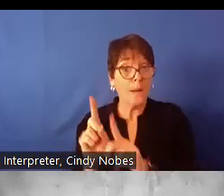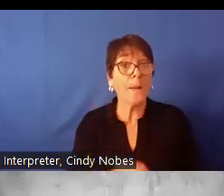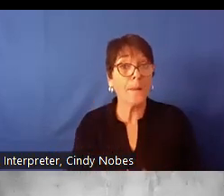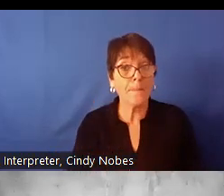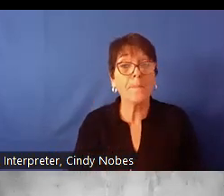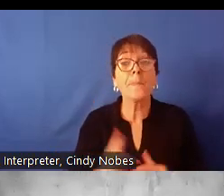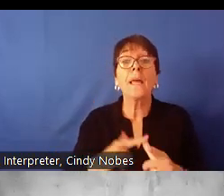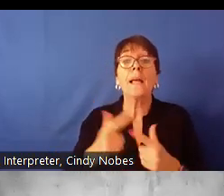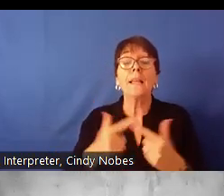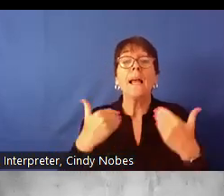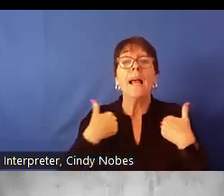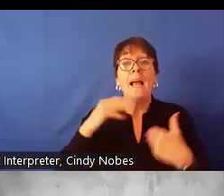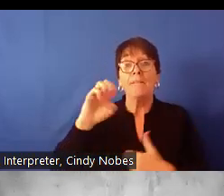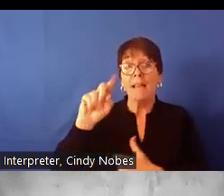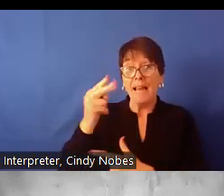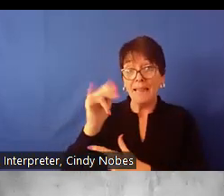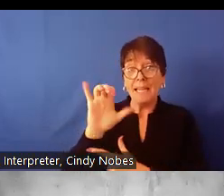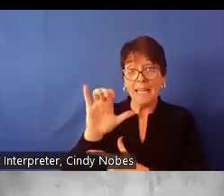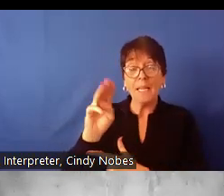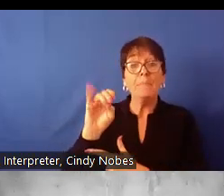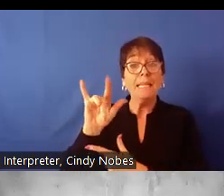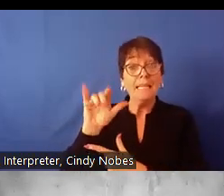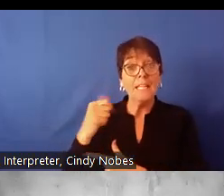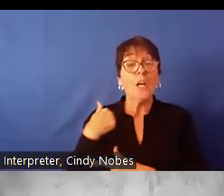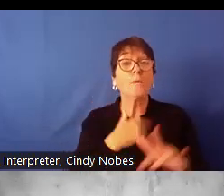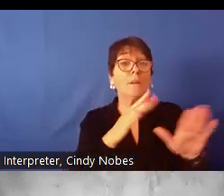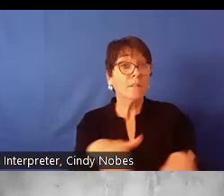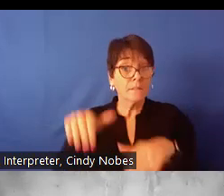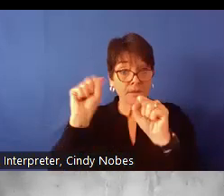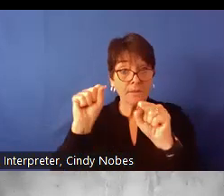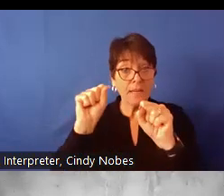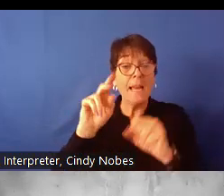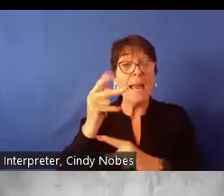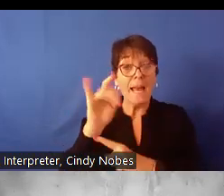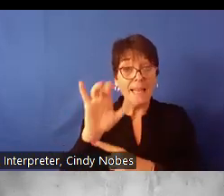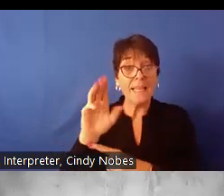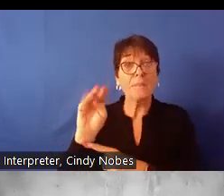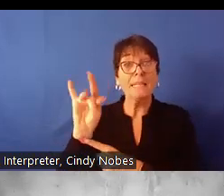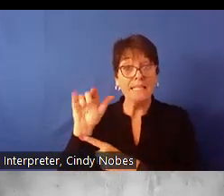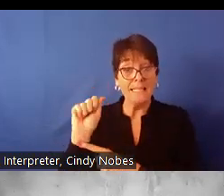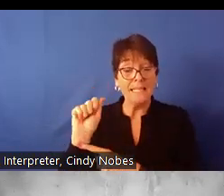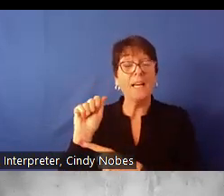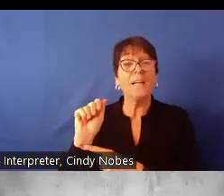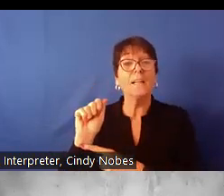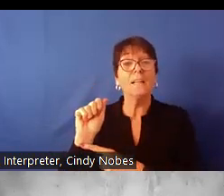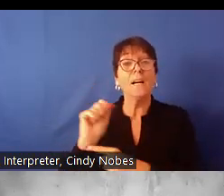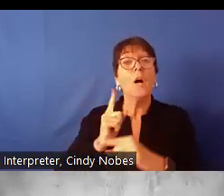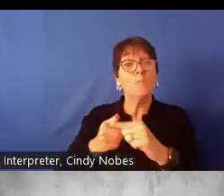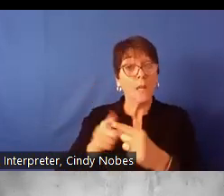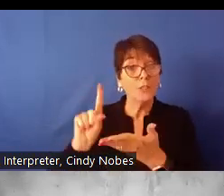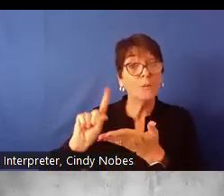And then we also had an ethnic media component where we hosted ethnic media briefings and also utilized ethnic